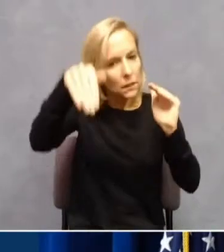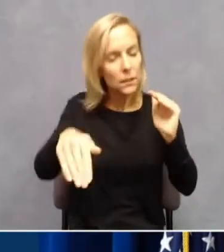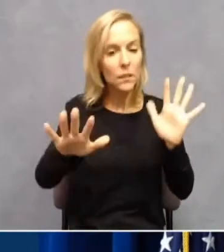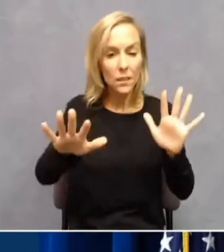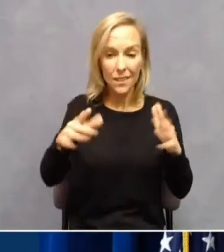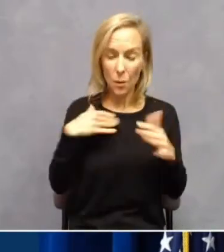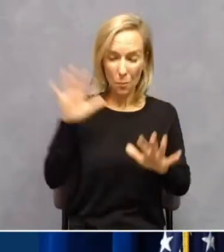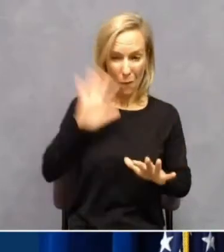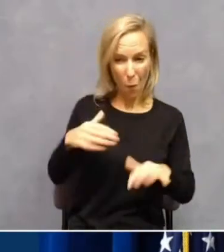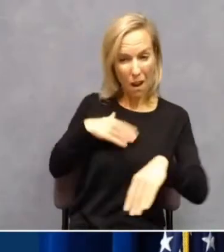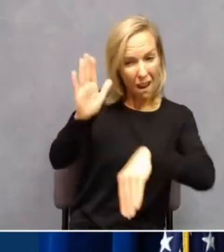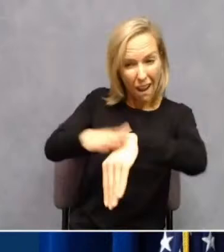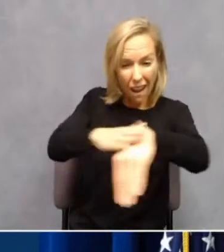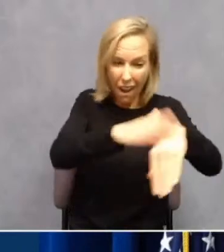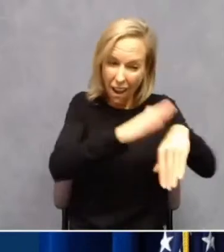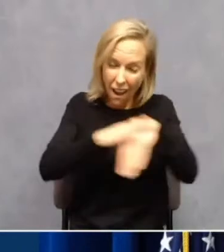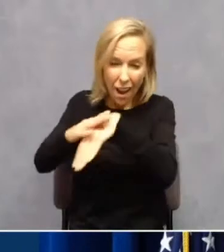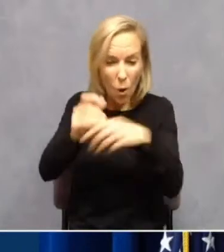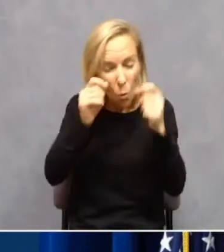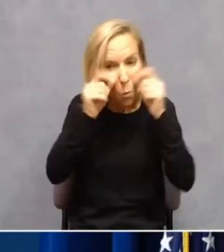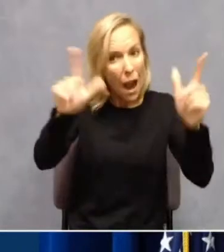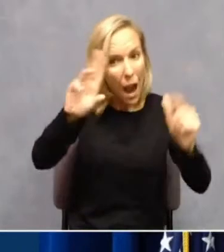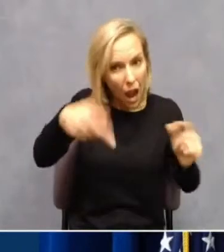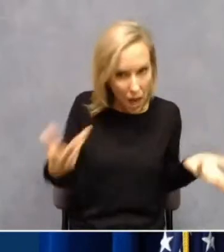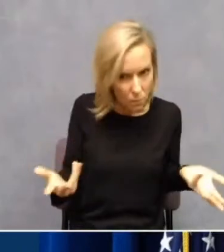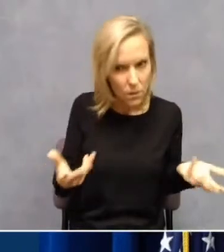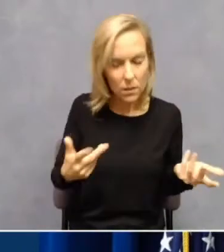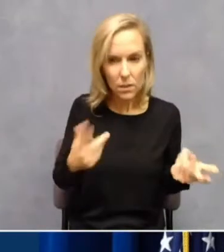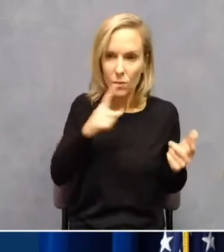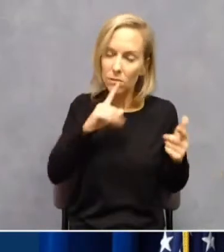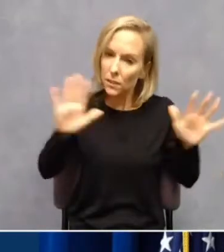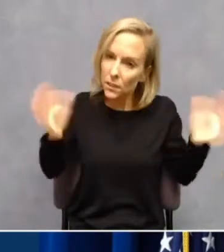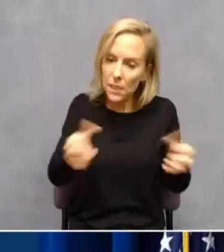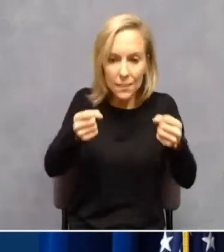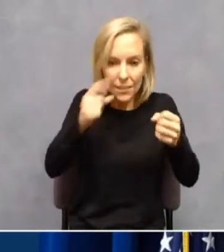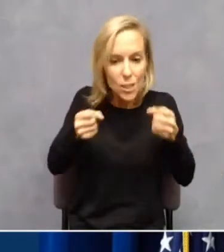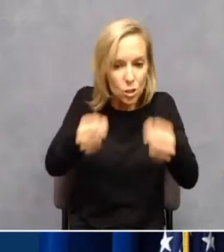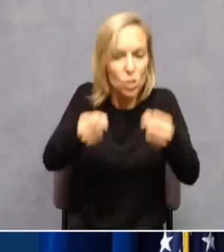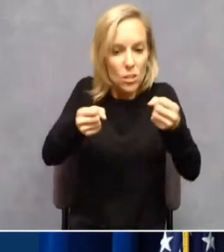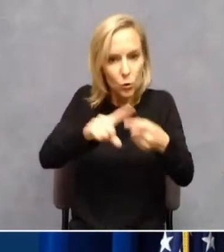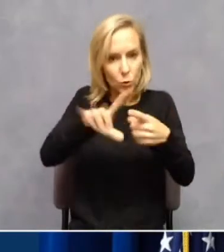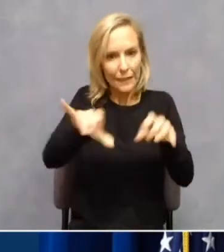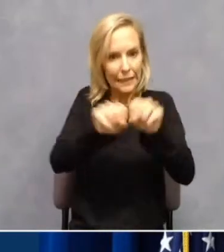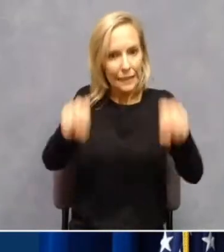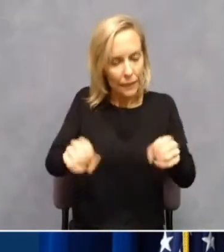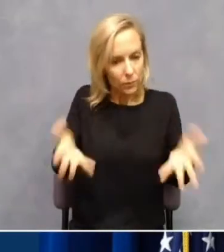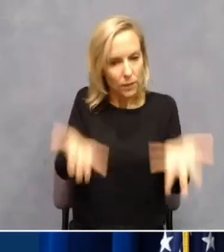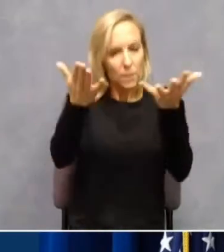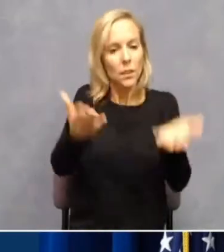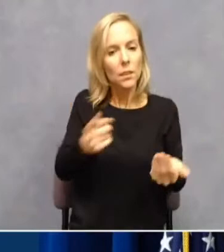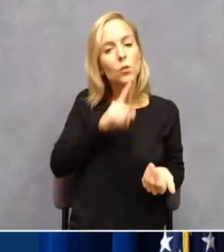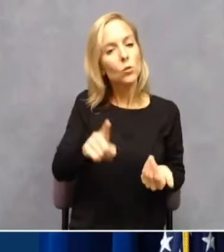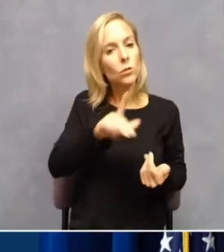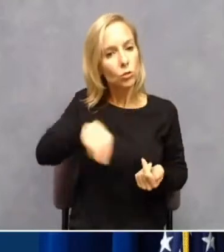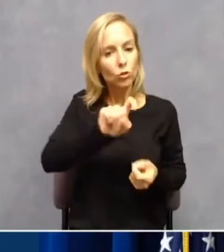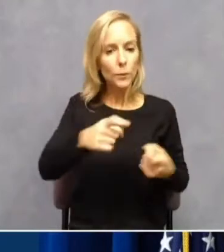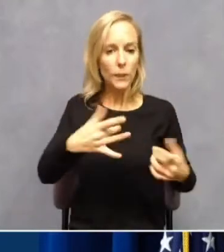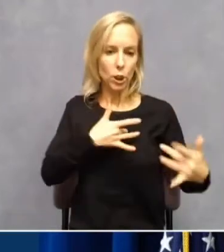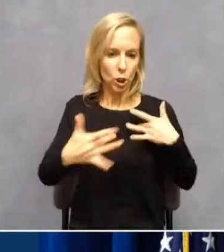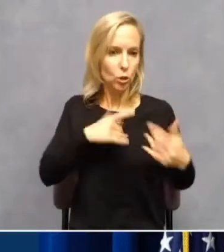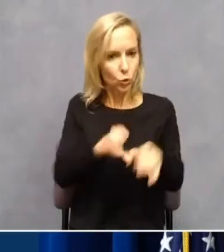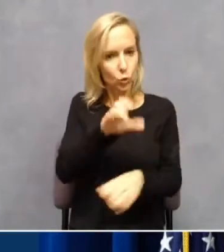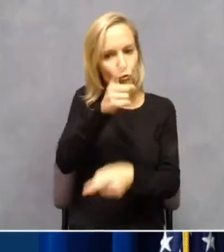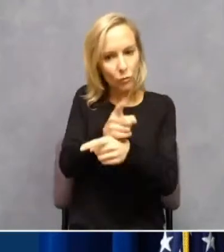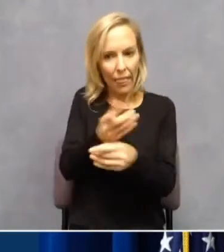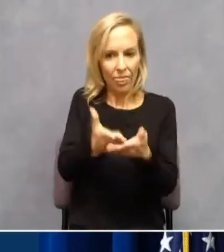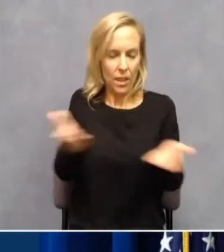this is a jolt or a shock to the system, but everybody ought to be concerned. and everybody ought to be doing the right thing. And those that are